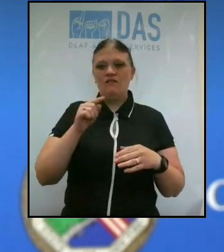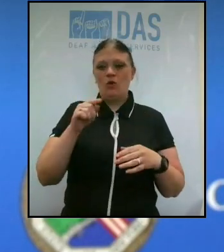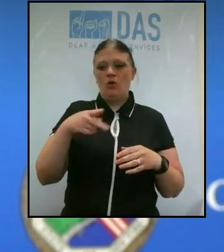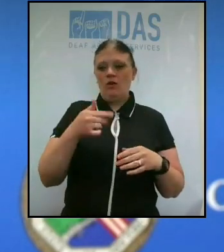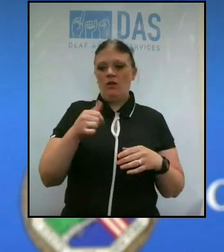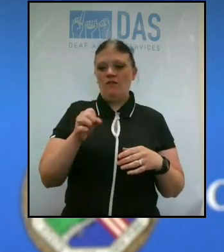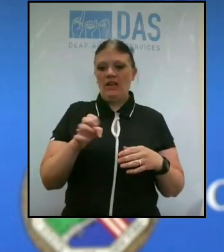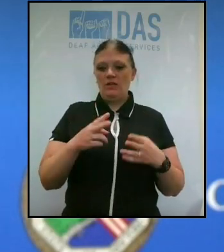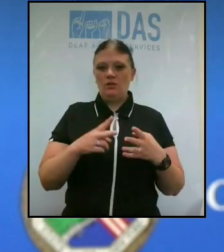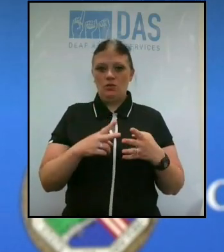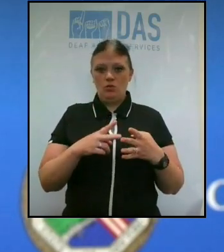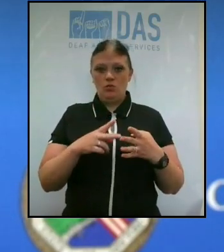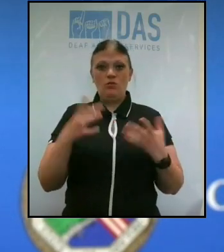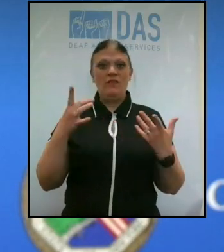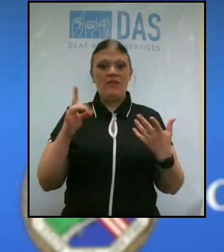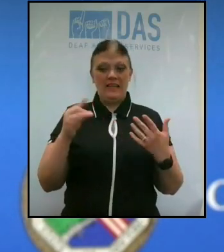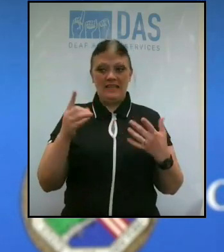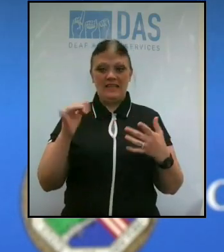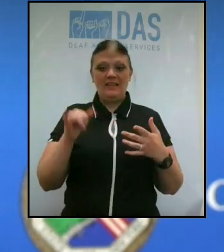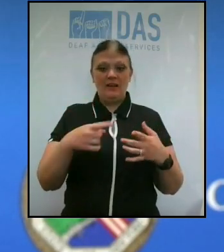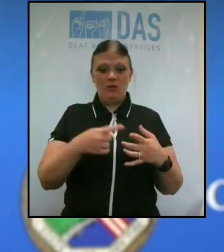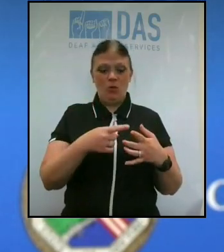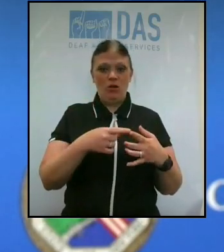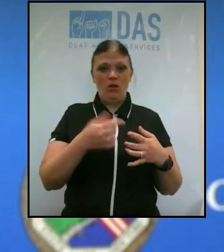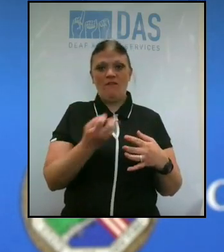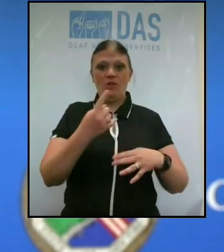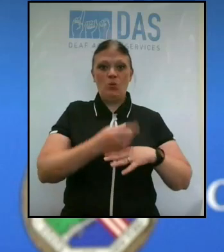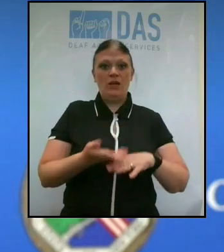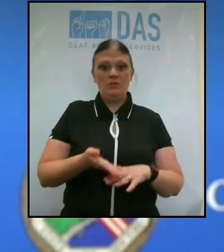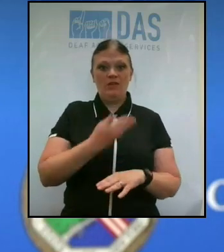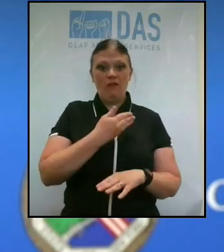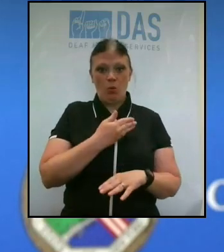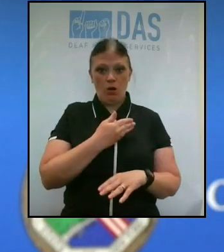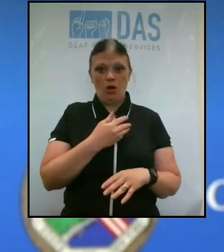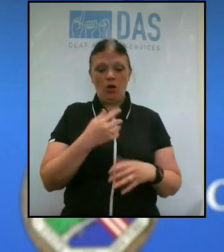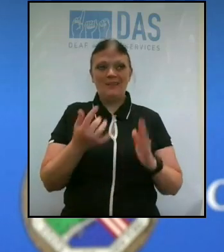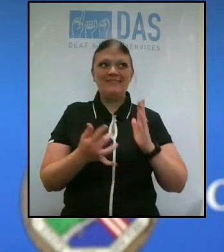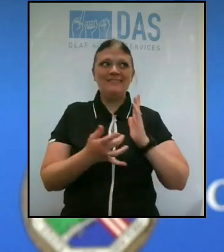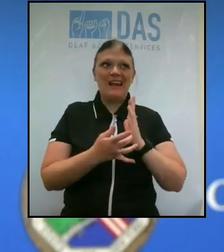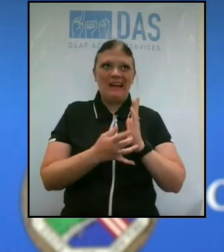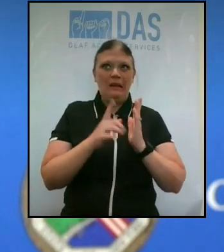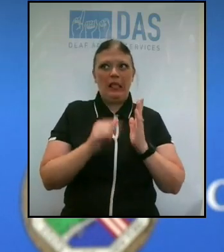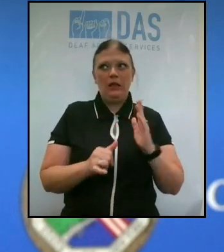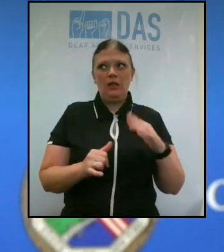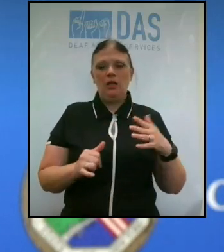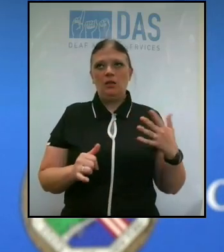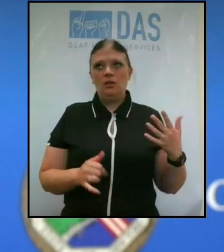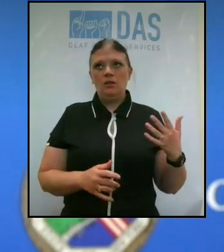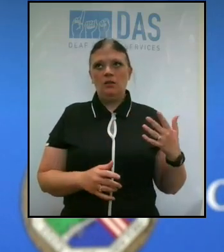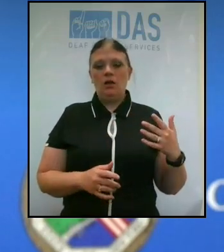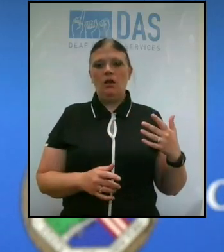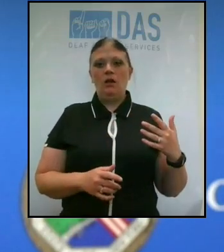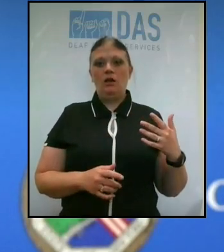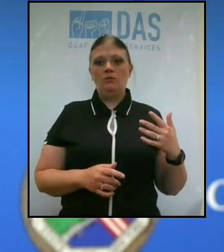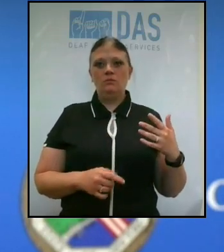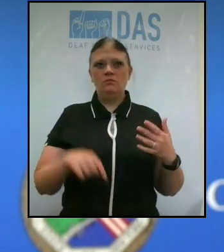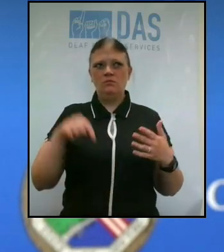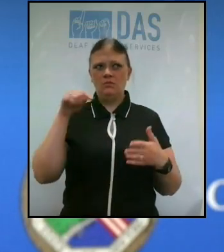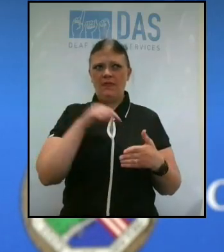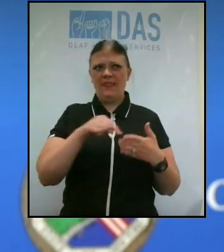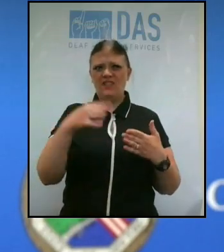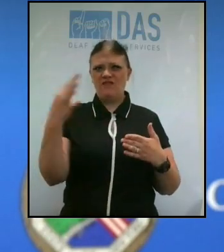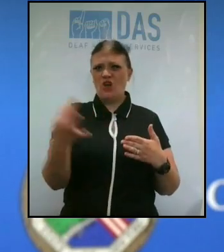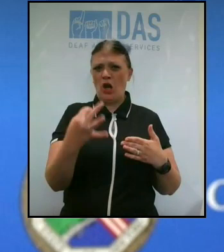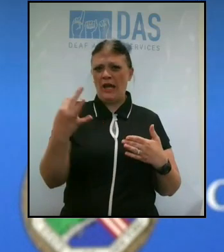released the guidance for businesses in phase one a few days before. Technically, it would be this Friday